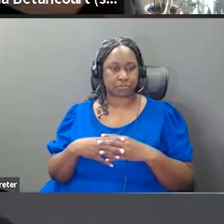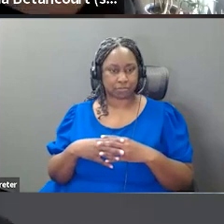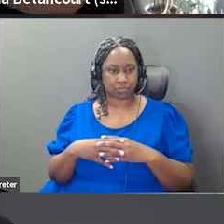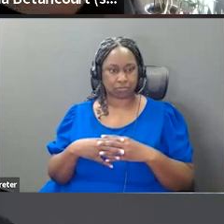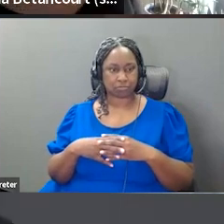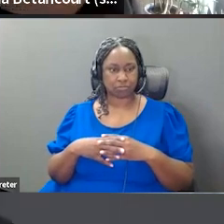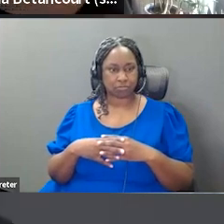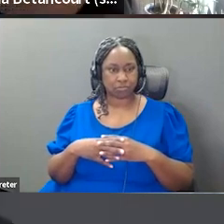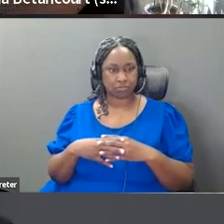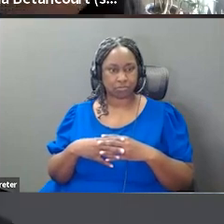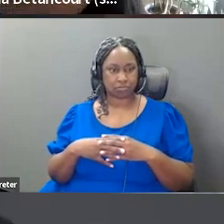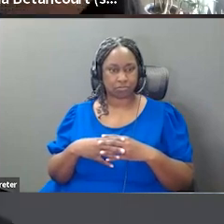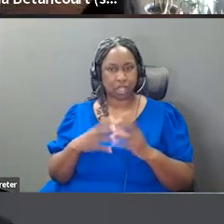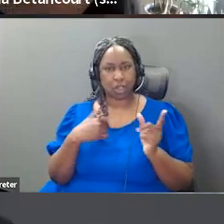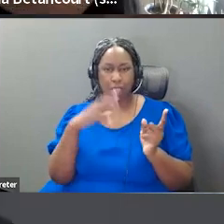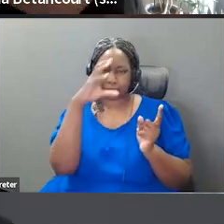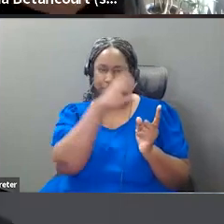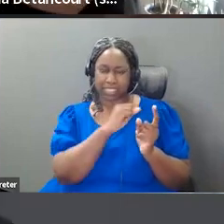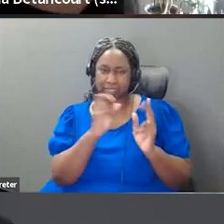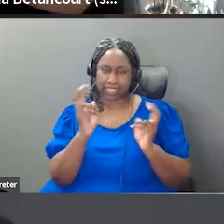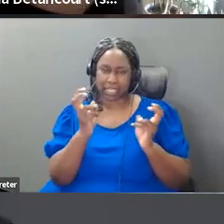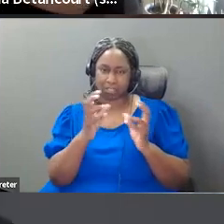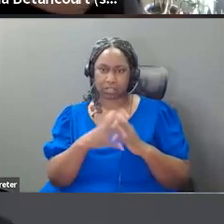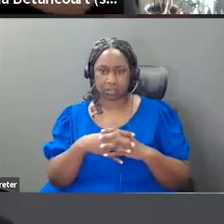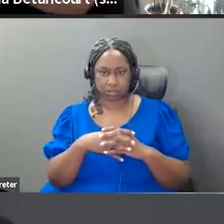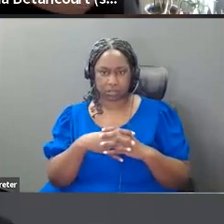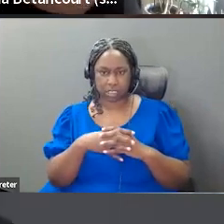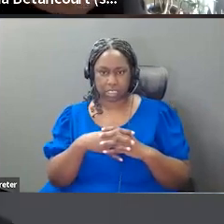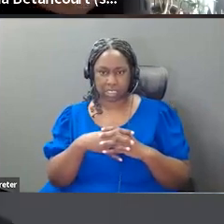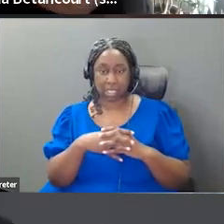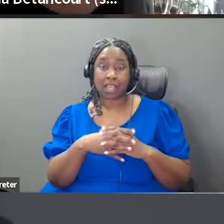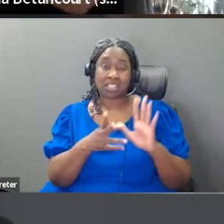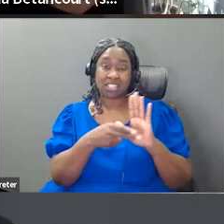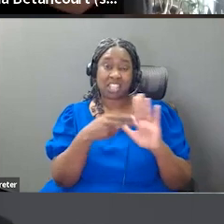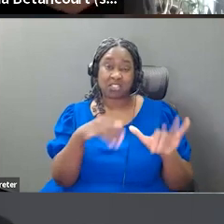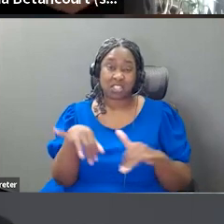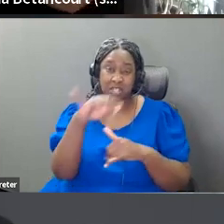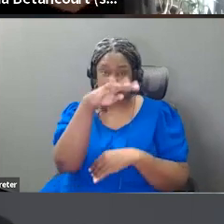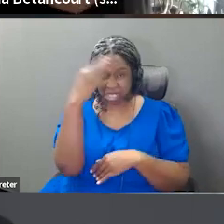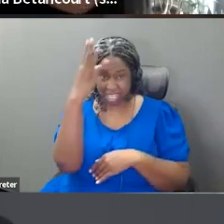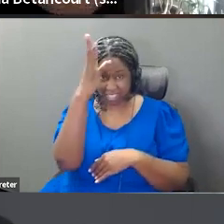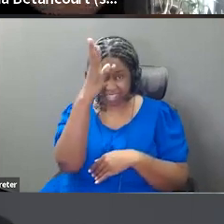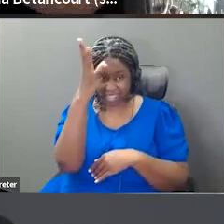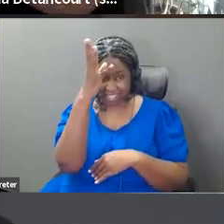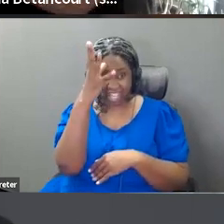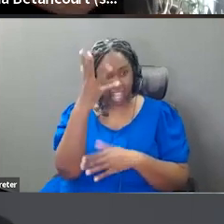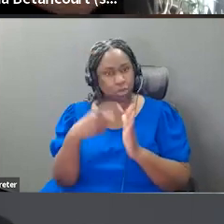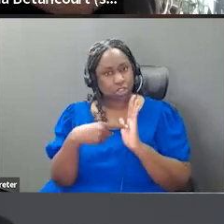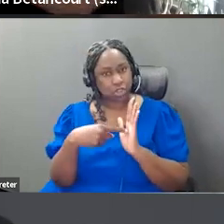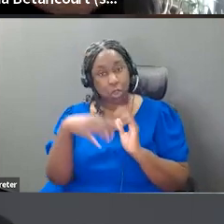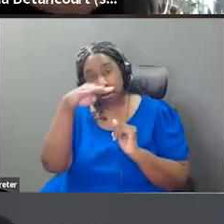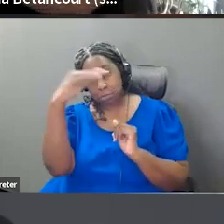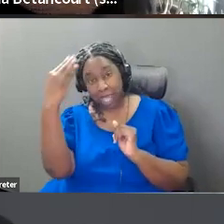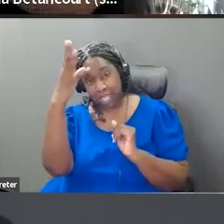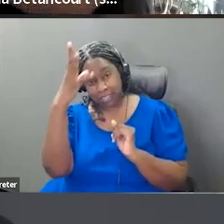This one, oops, I missed the title here, but the stereotype of Black dads. I wanted to feature Black